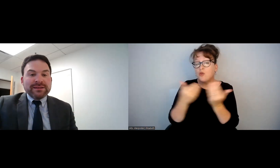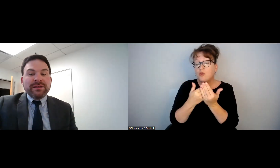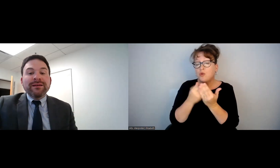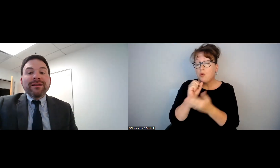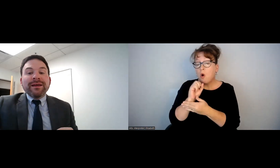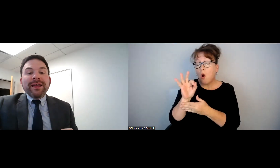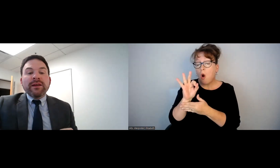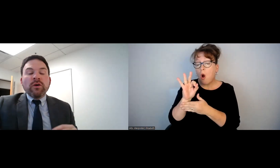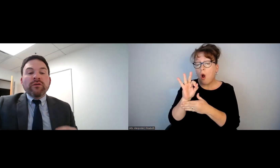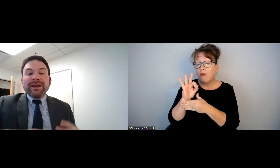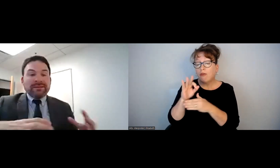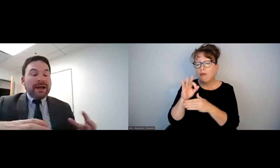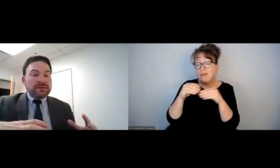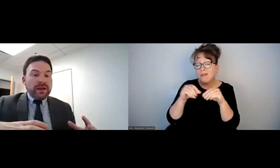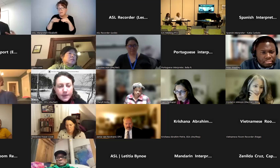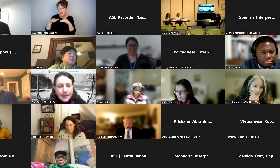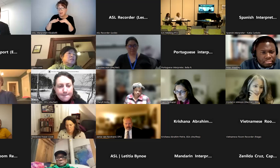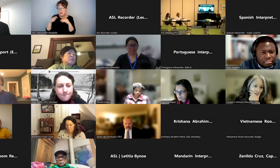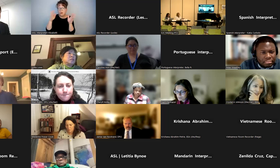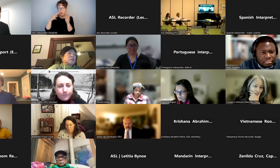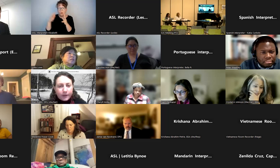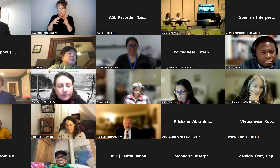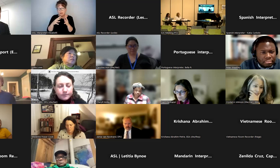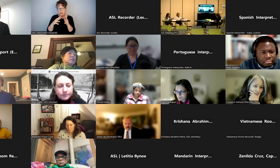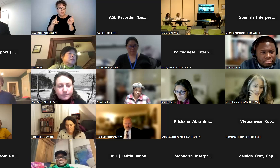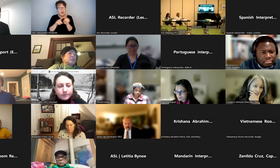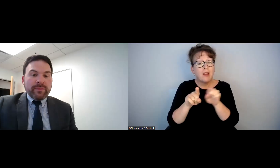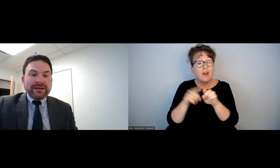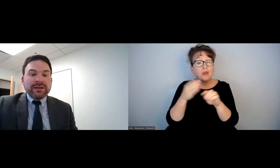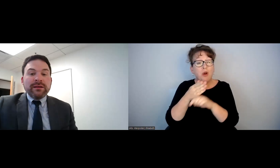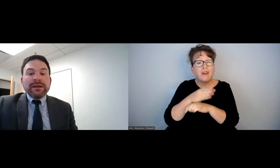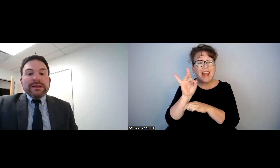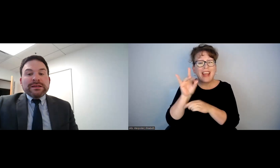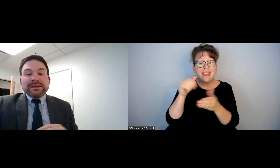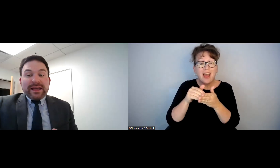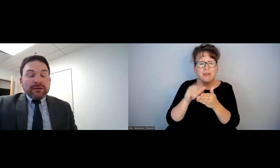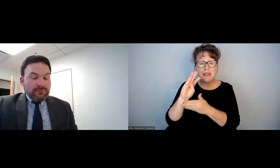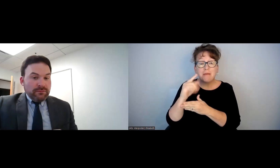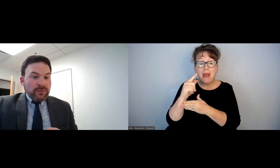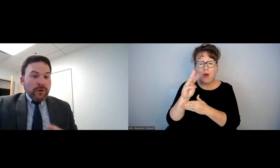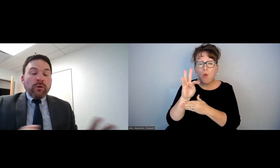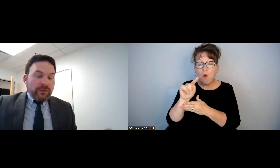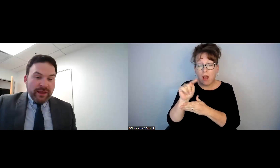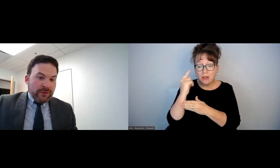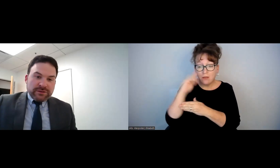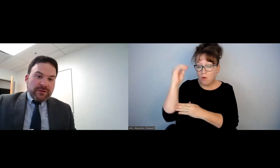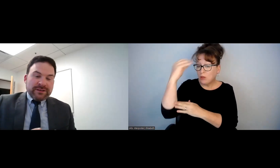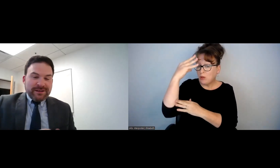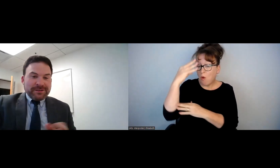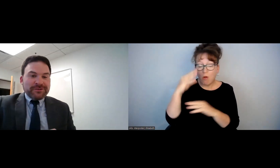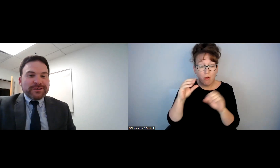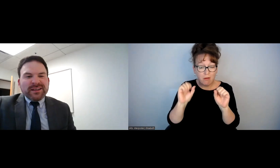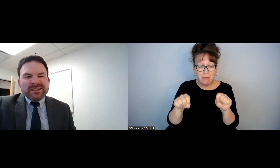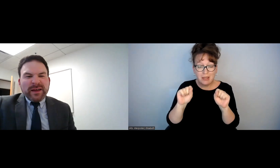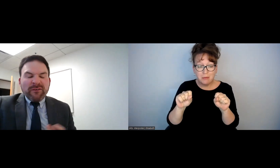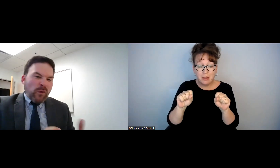generation capacity and over 8,000 megawatts of new solar generating capacity. To date, the only thing of those 3 things